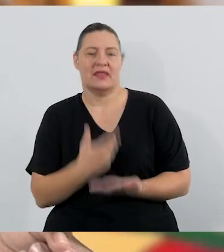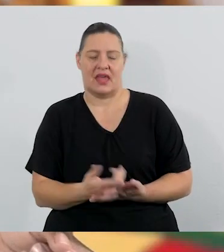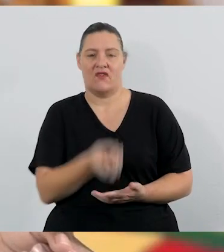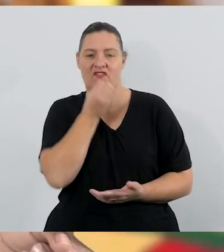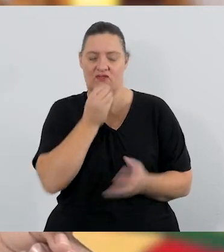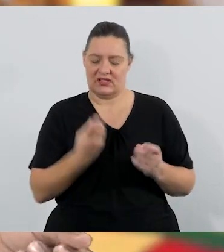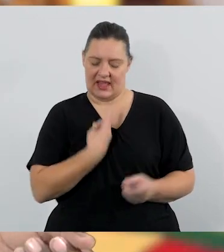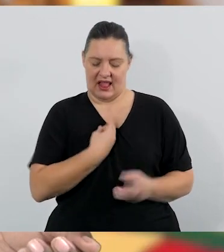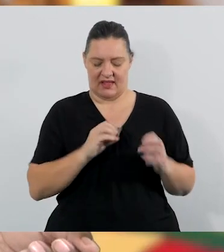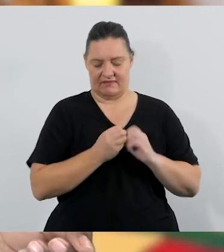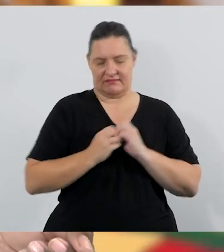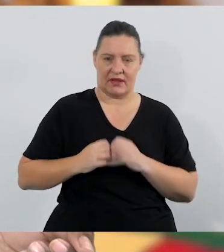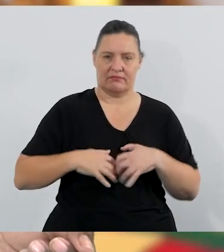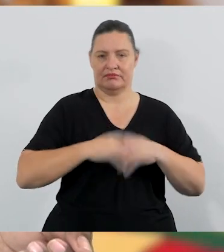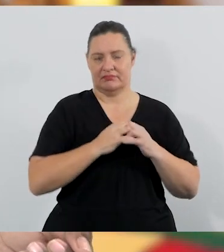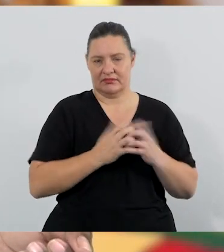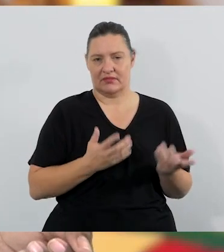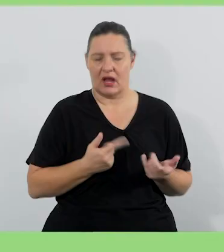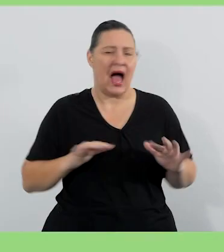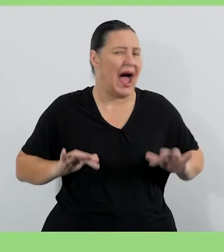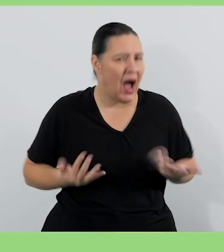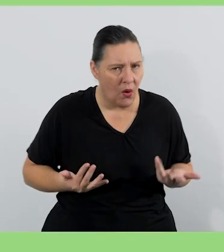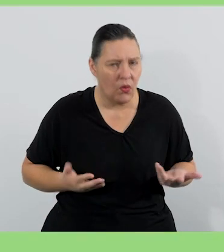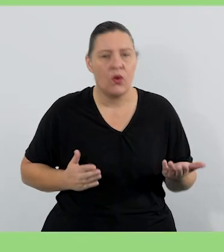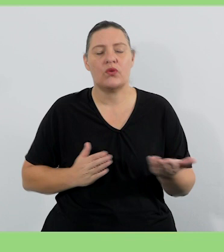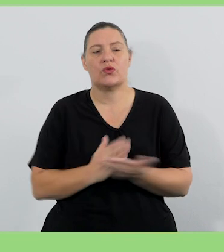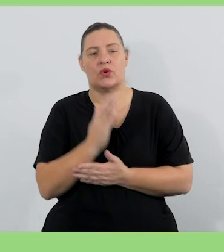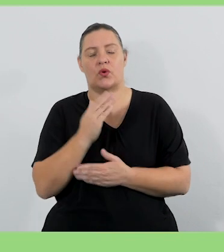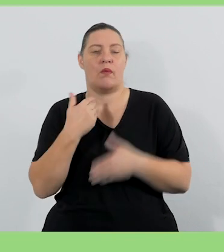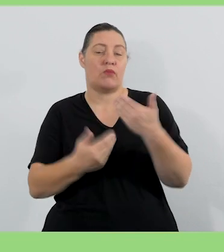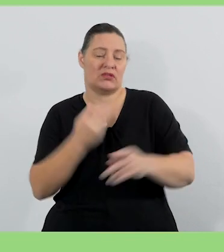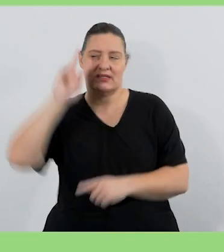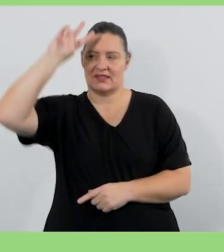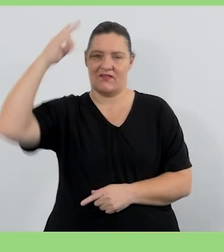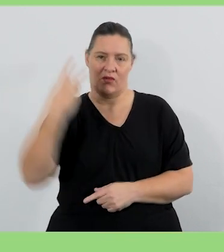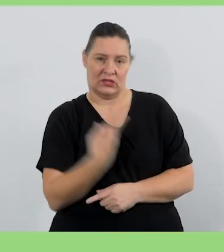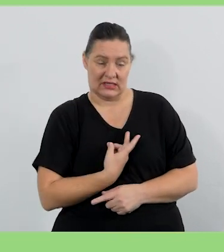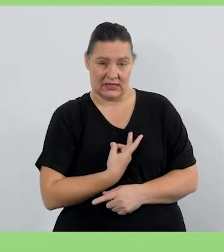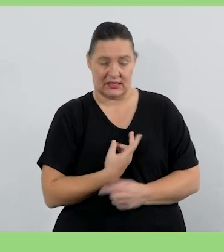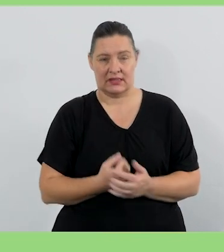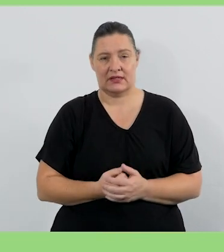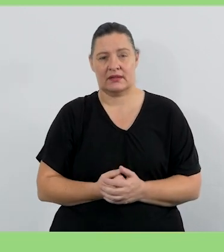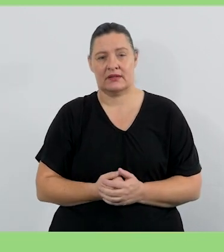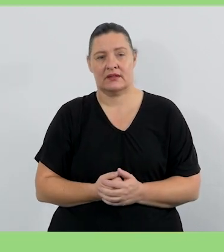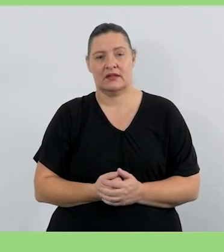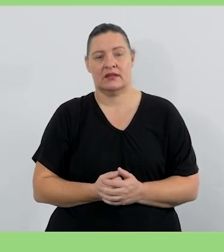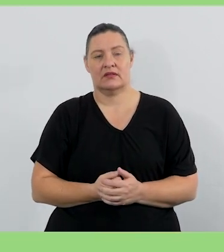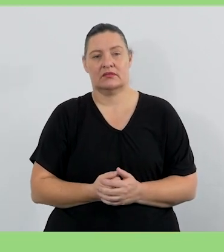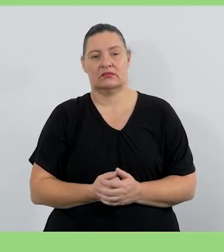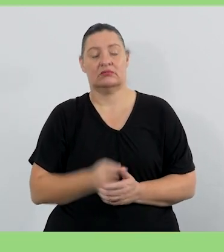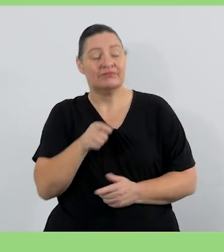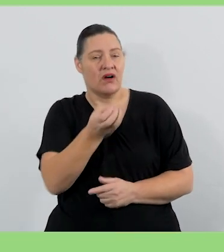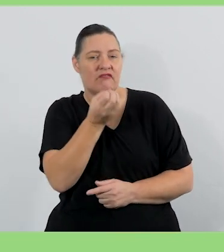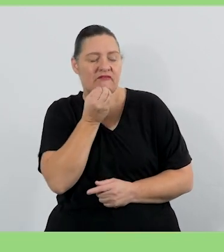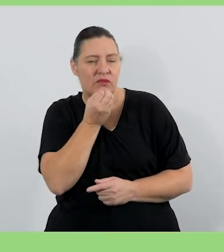own food. So how do they do that? They do it through the process of photosynthesis.